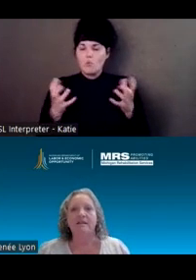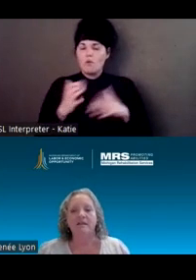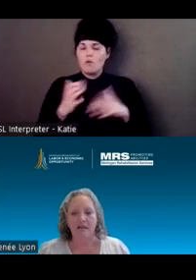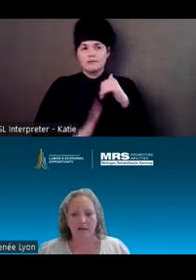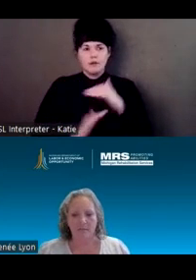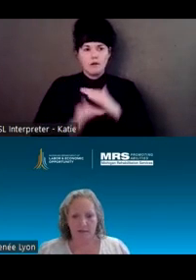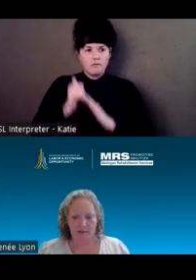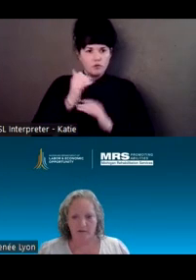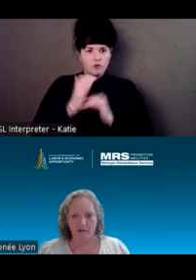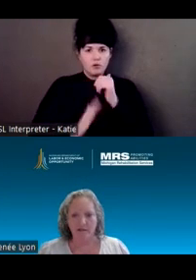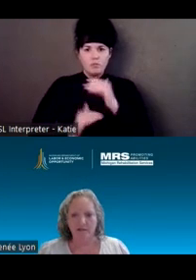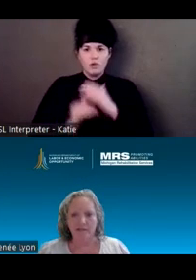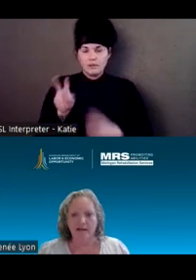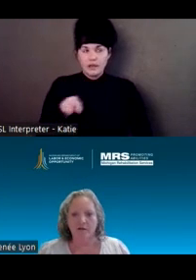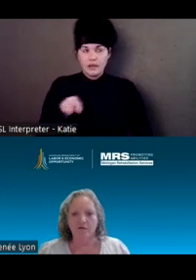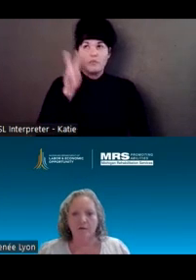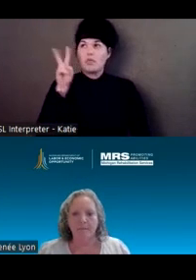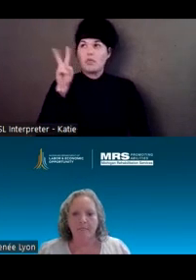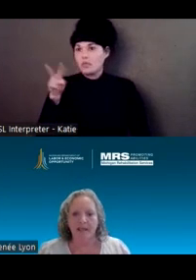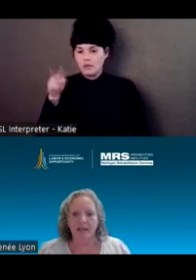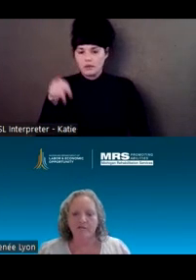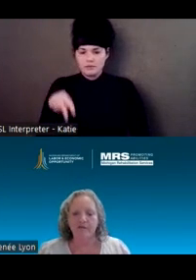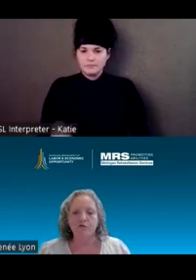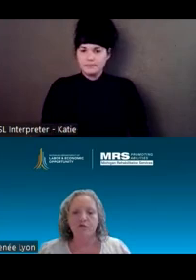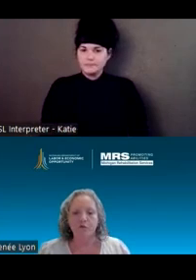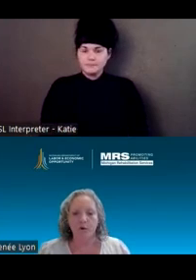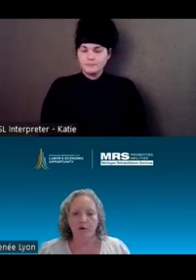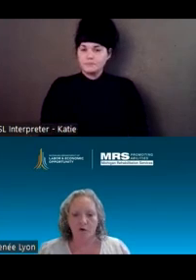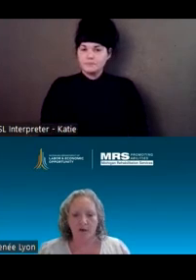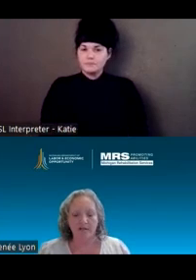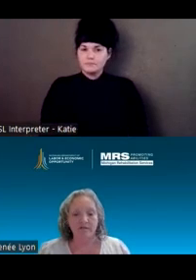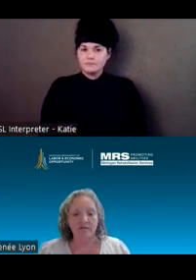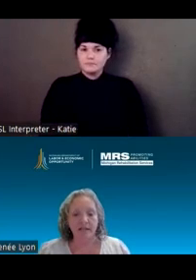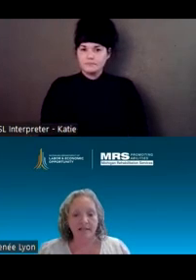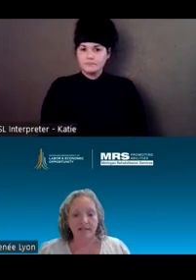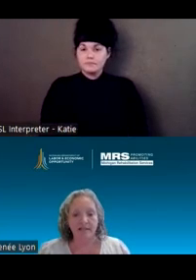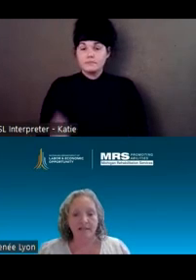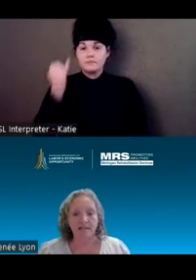position, not looking up, not looking down, individuals who wear